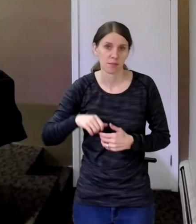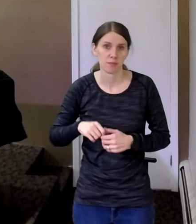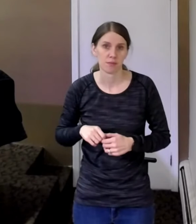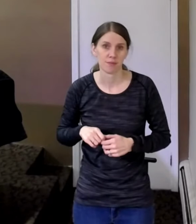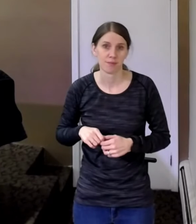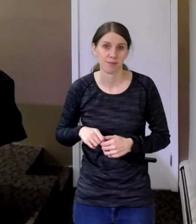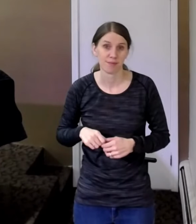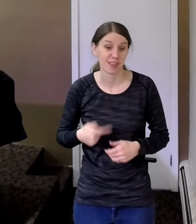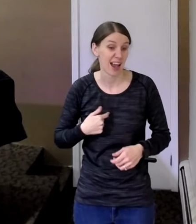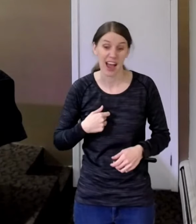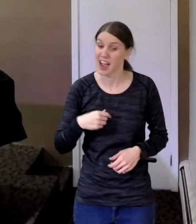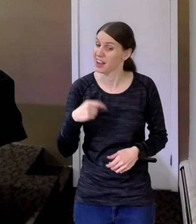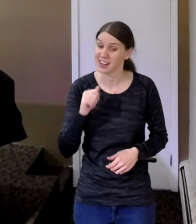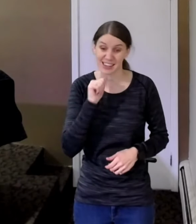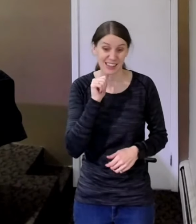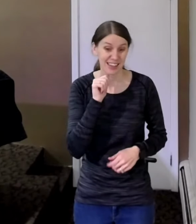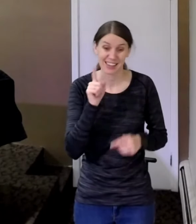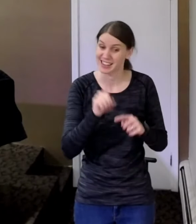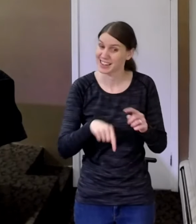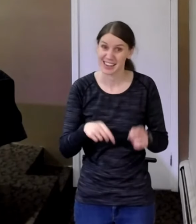I'm not supposed to lie.